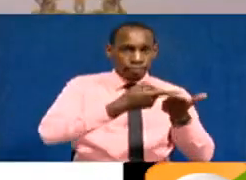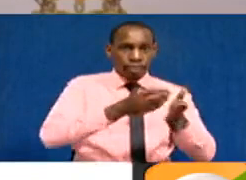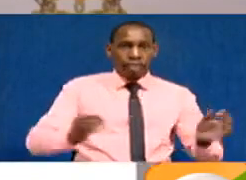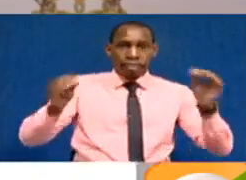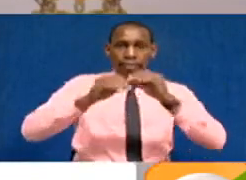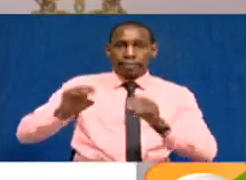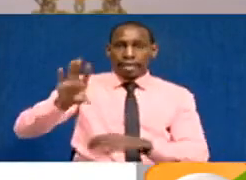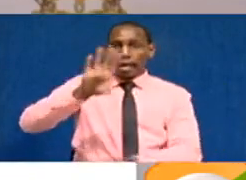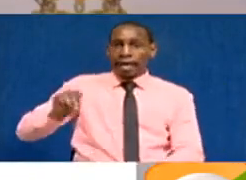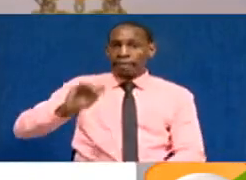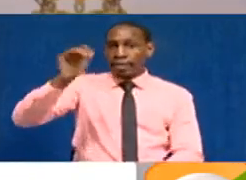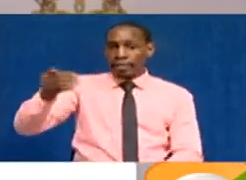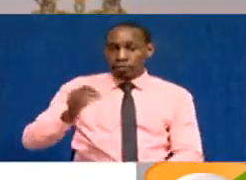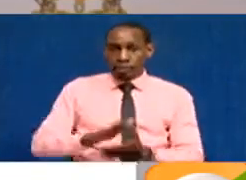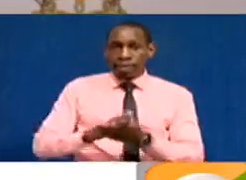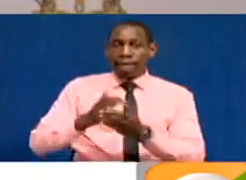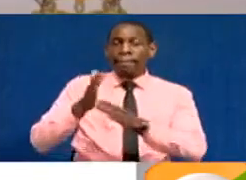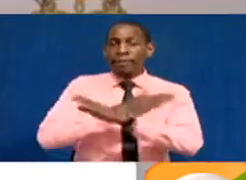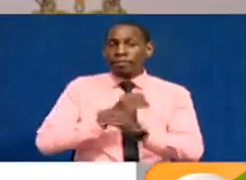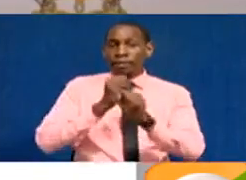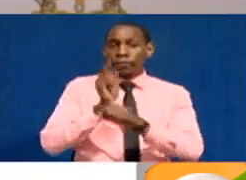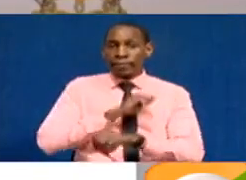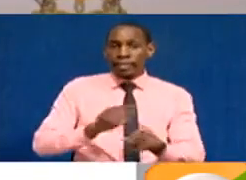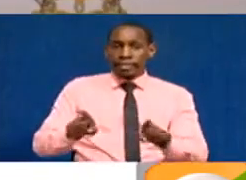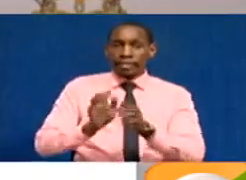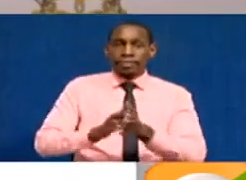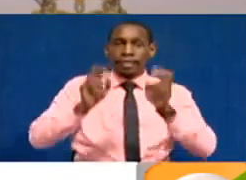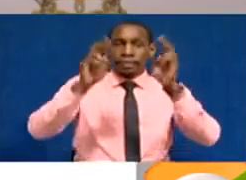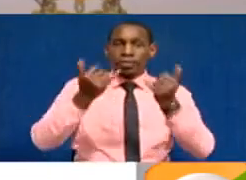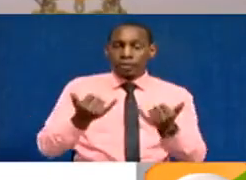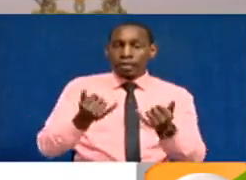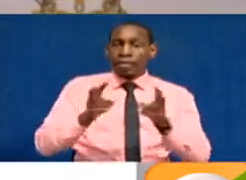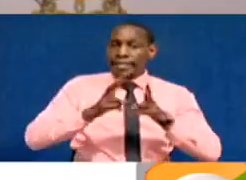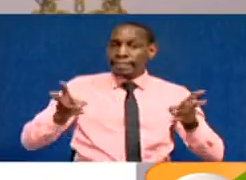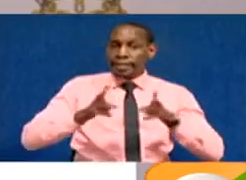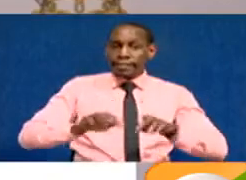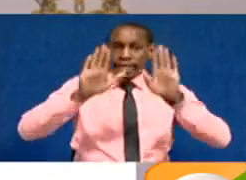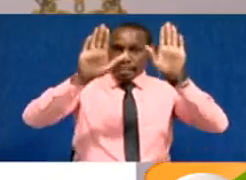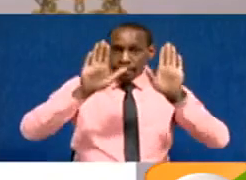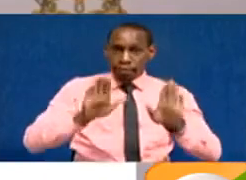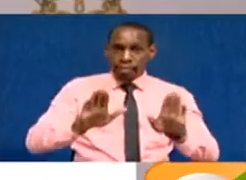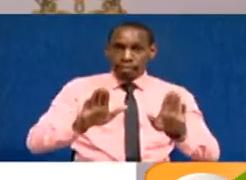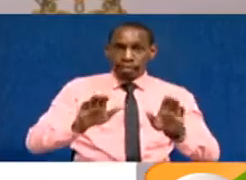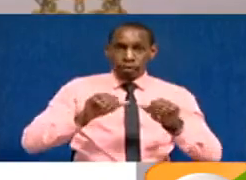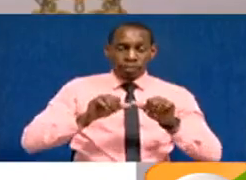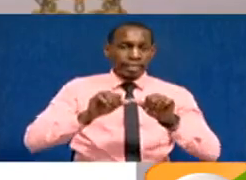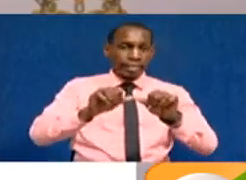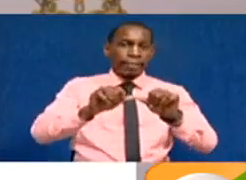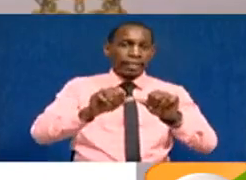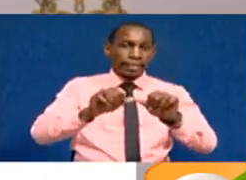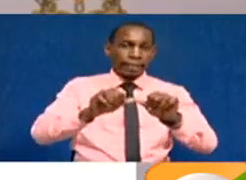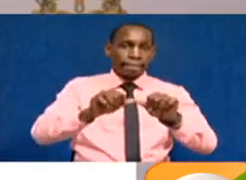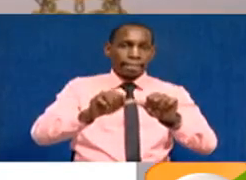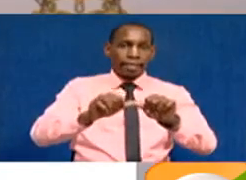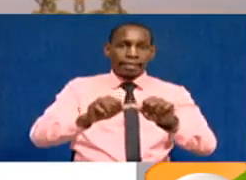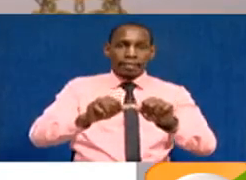summits of AfriCities that have been held before and the kind of issues that have become very important in sustainability